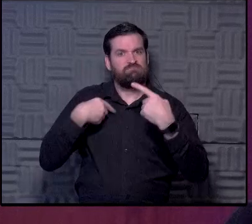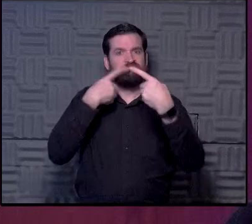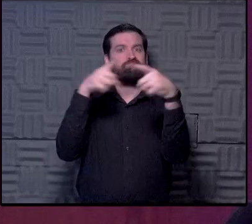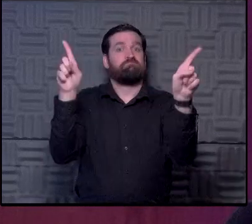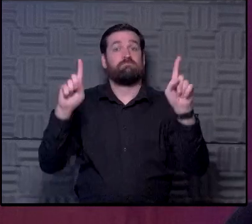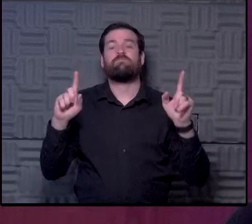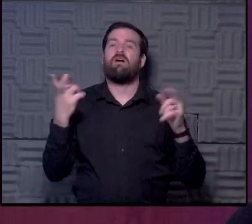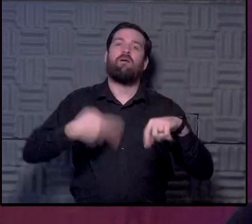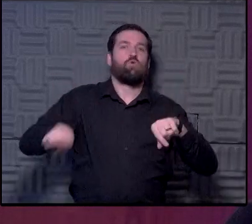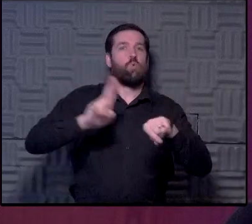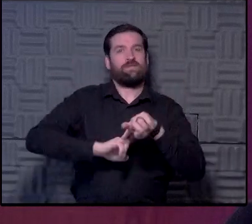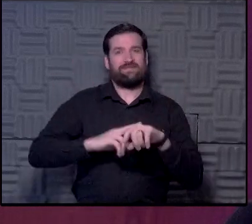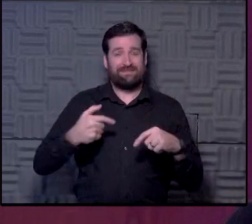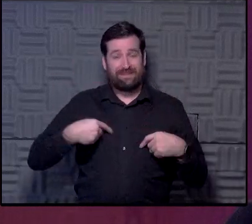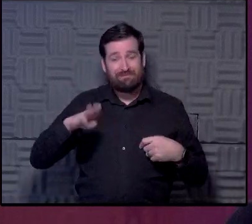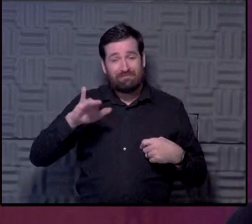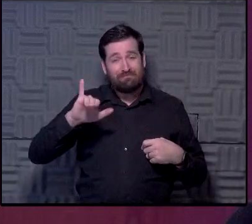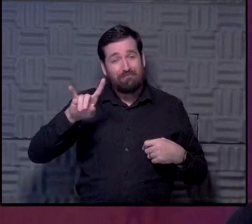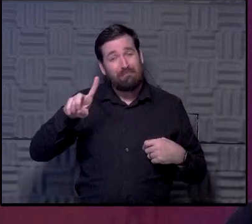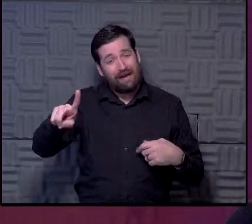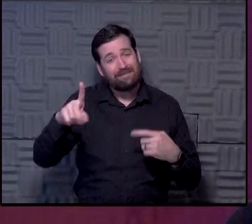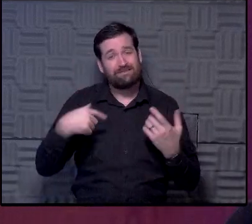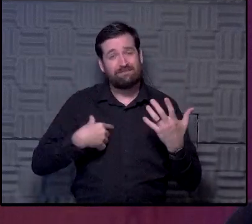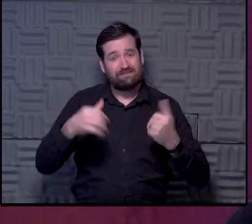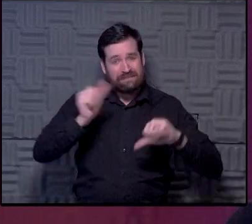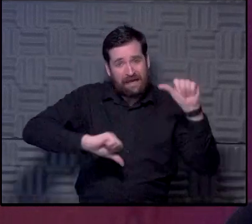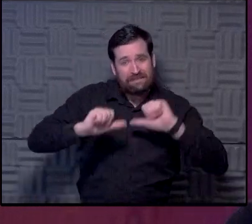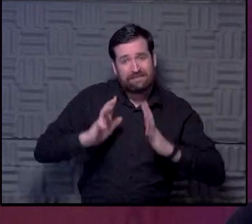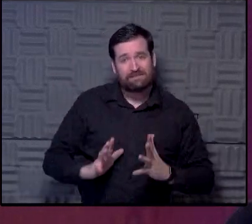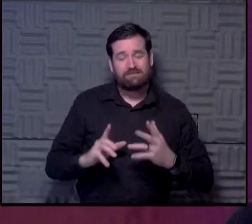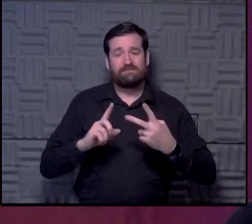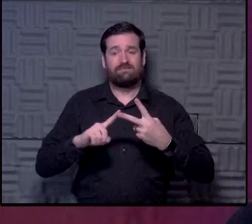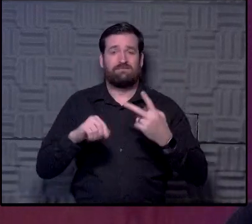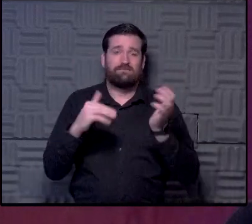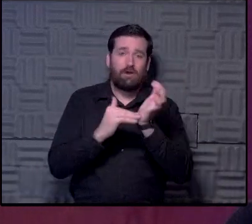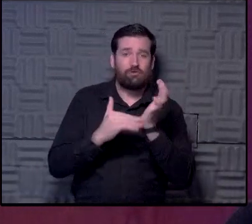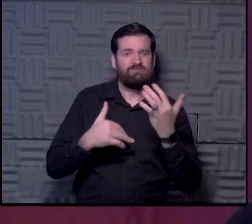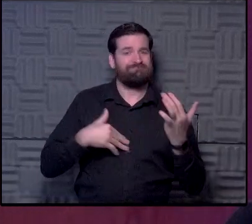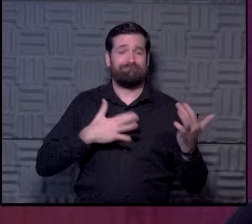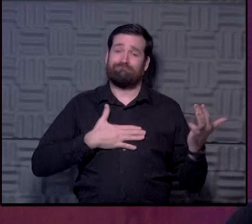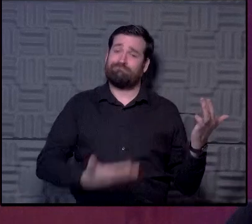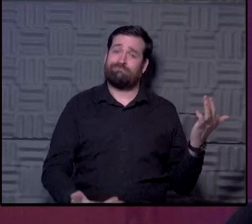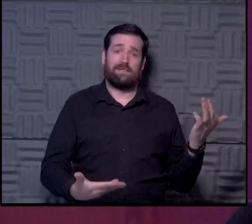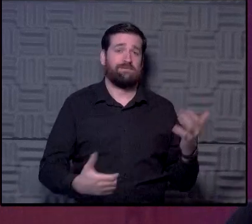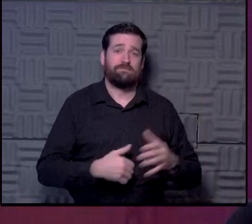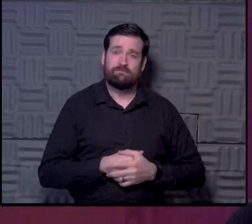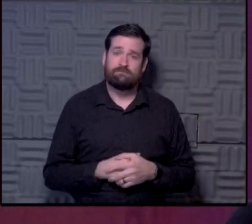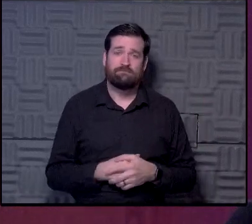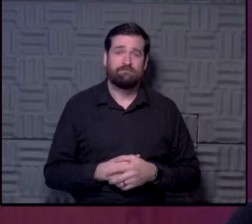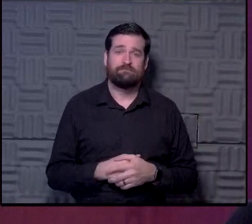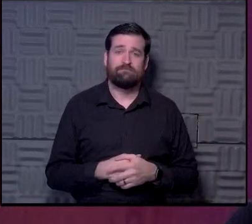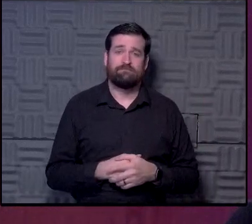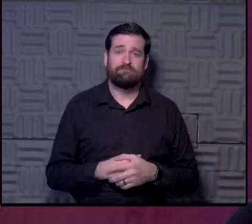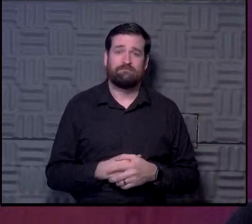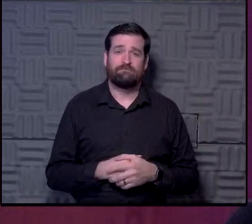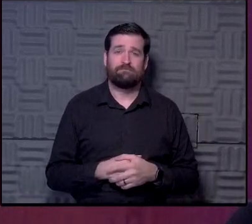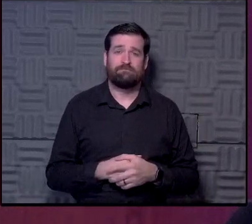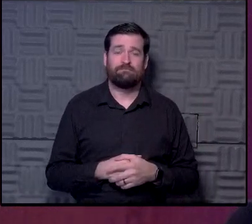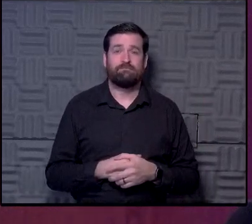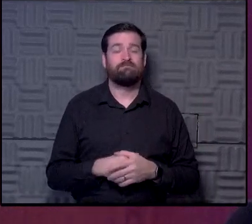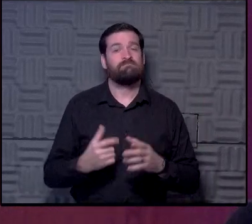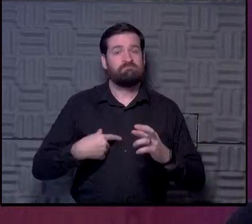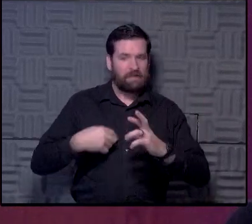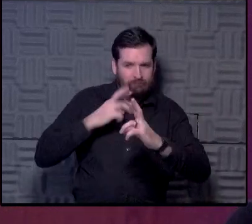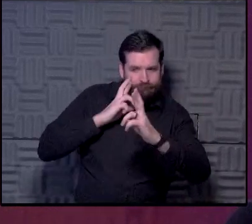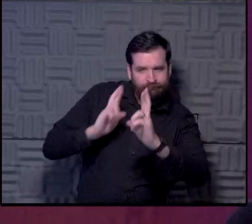but of course I'm biased as a scientist and a doctor, and I freely admit that to people, but and I